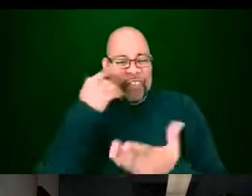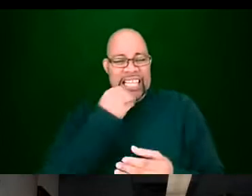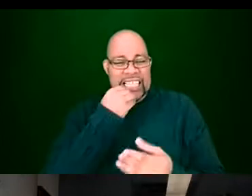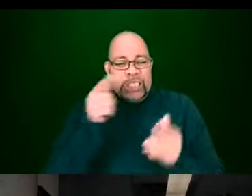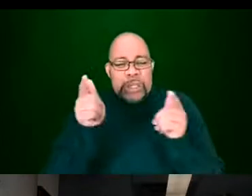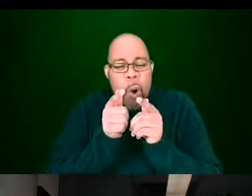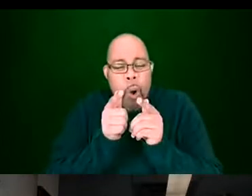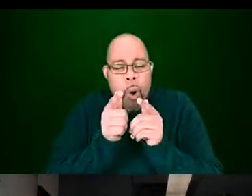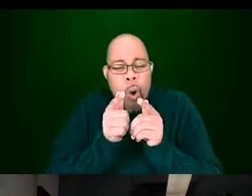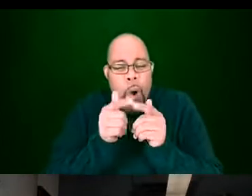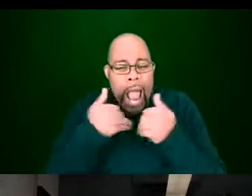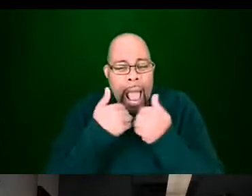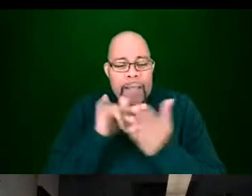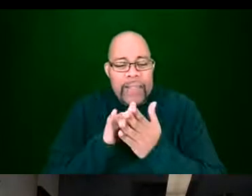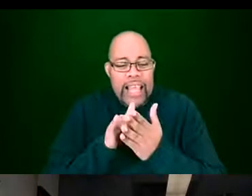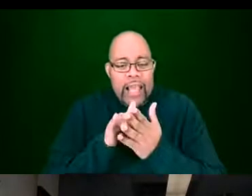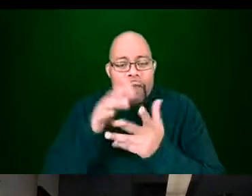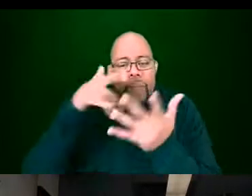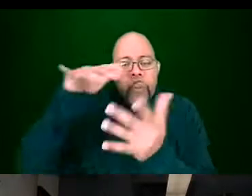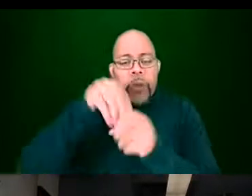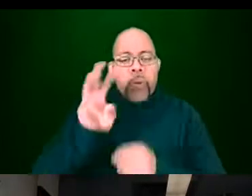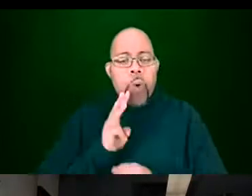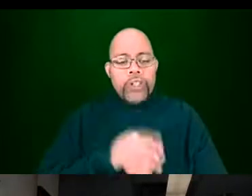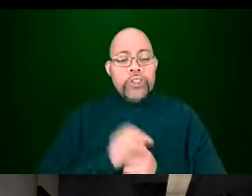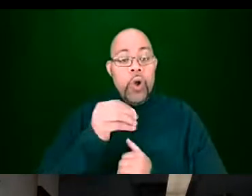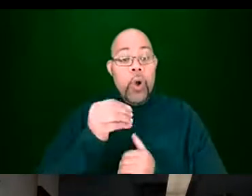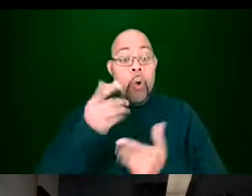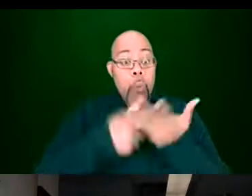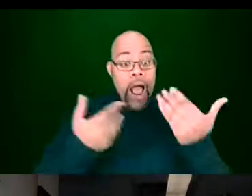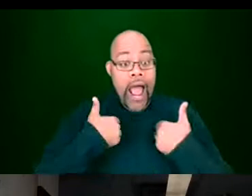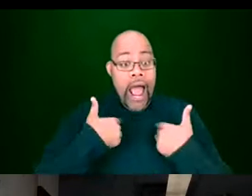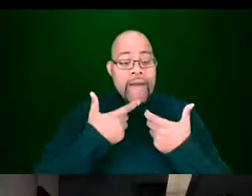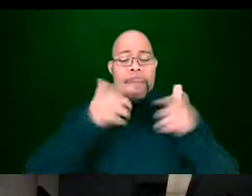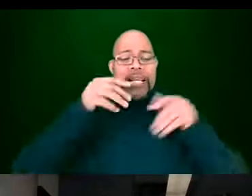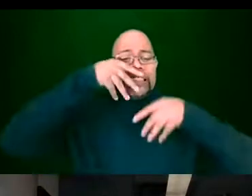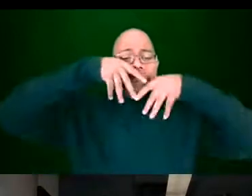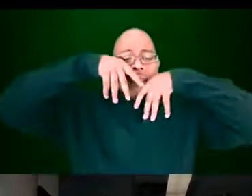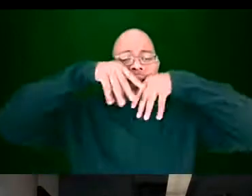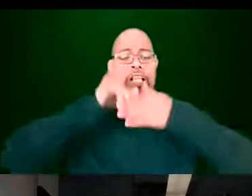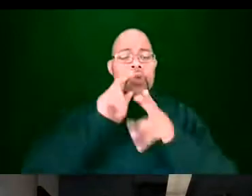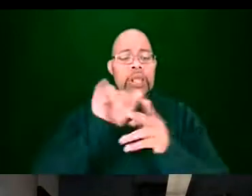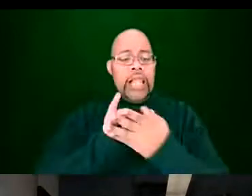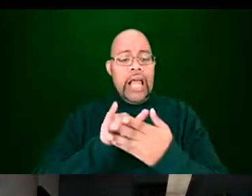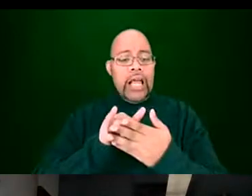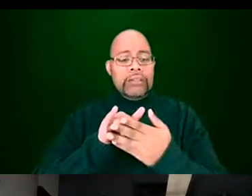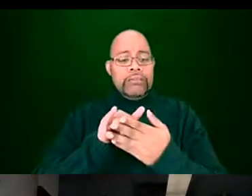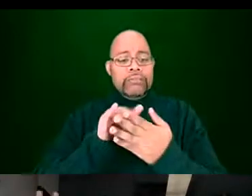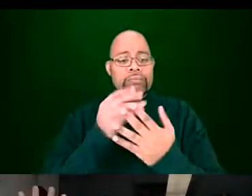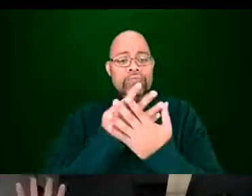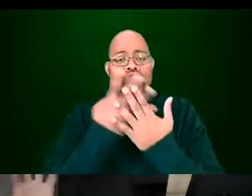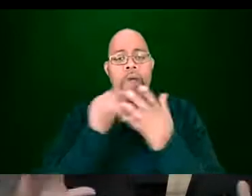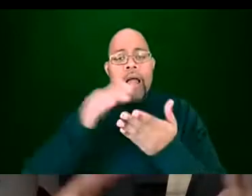little tiny things that are just barely floating around the water. So instead, they have these long teeth and they kind of use them like brooms. They take